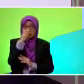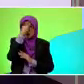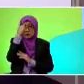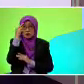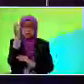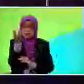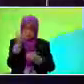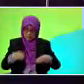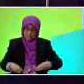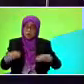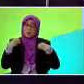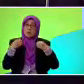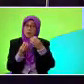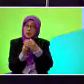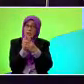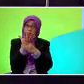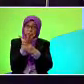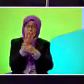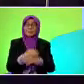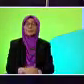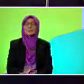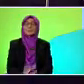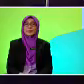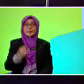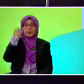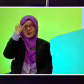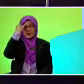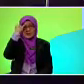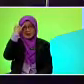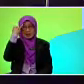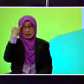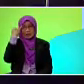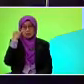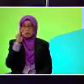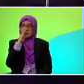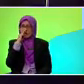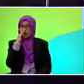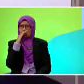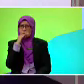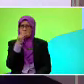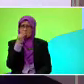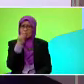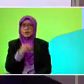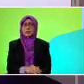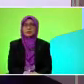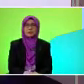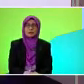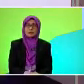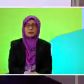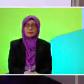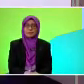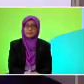Thank you so much, JD. Irfan, when you say about foul smell, every time we talk about food that has